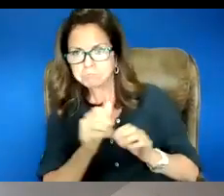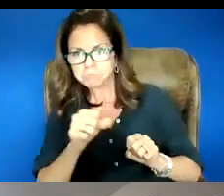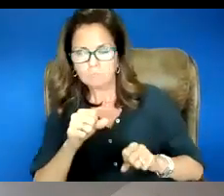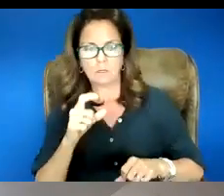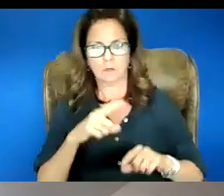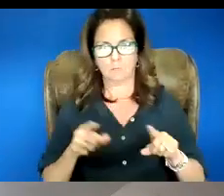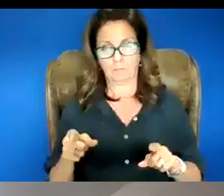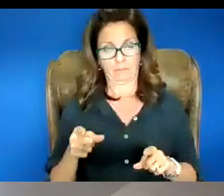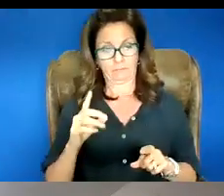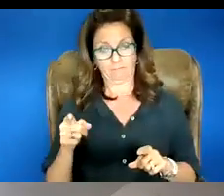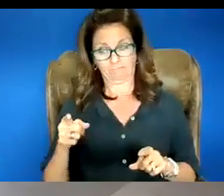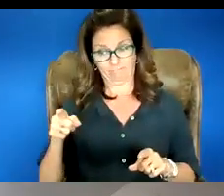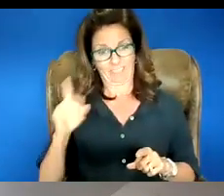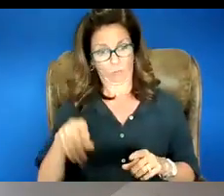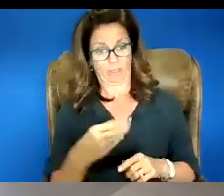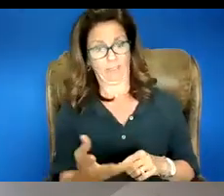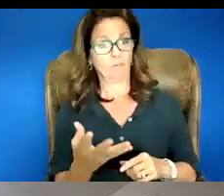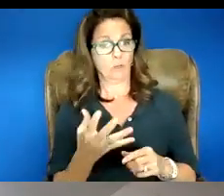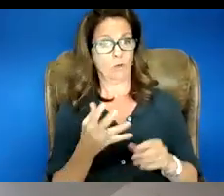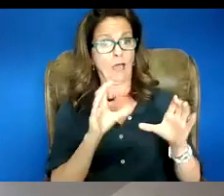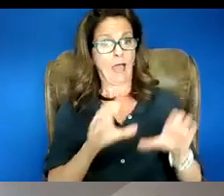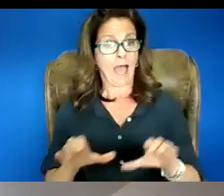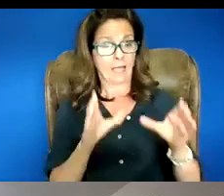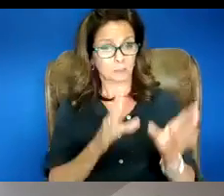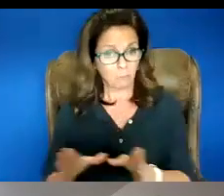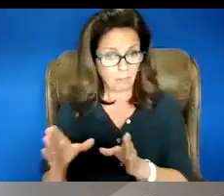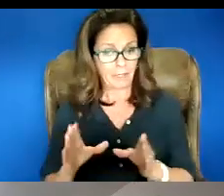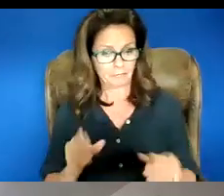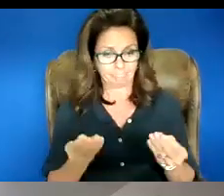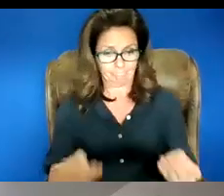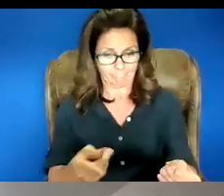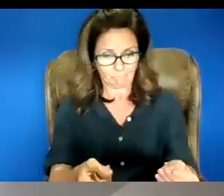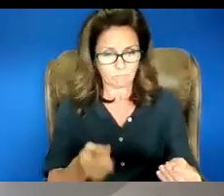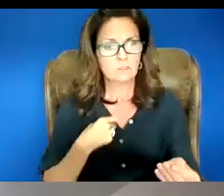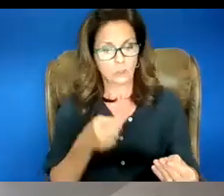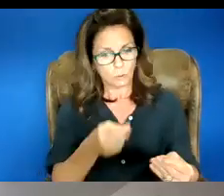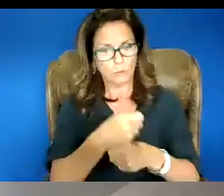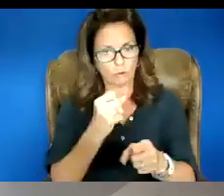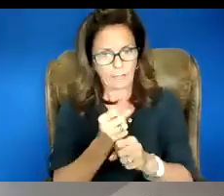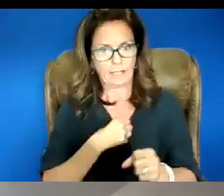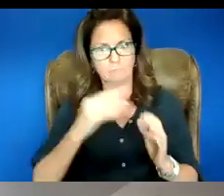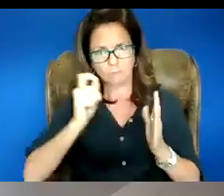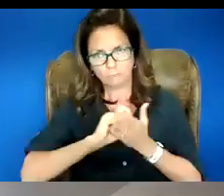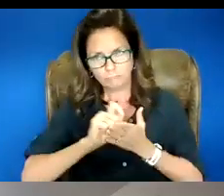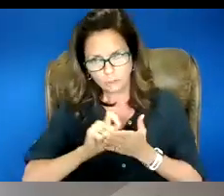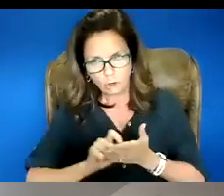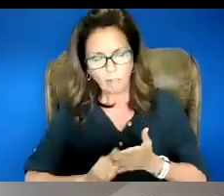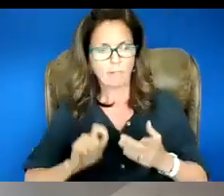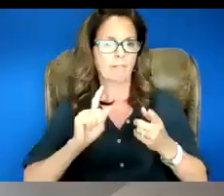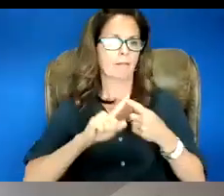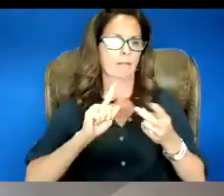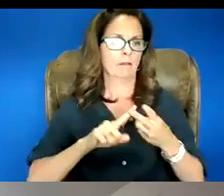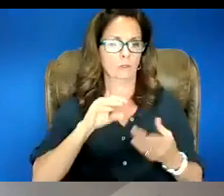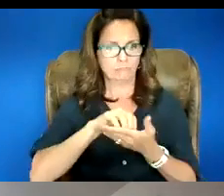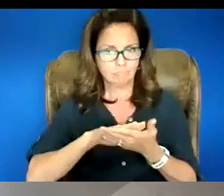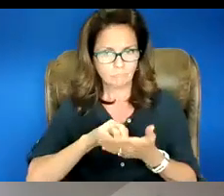that you create. It's got a framework, you create it, you'll journal, you'll put the things together that you want to do to be healthy, how